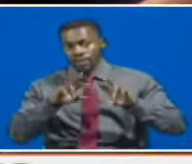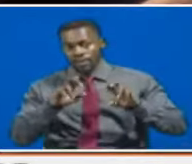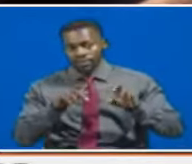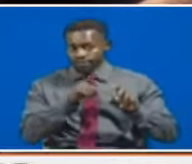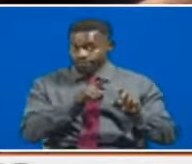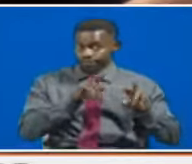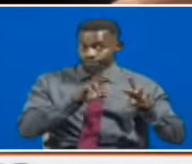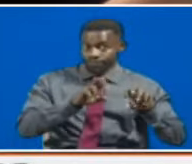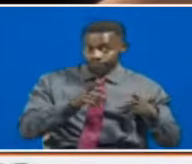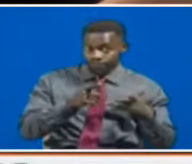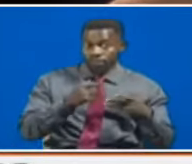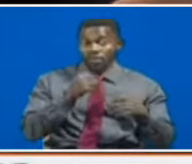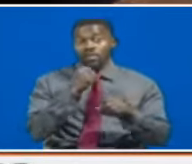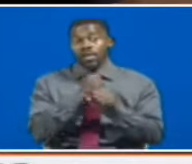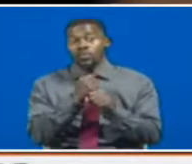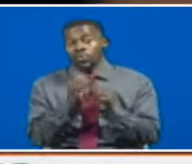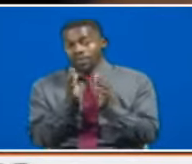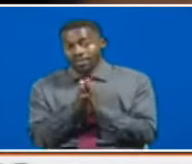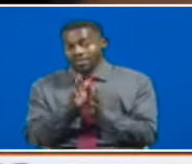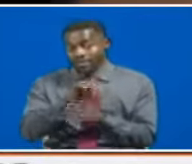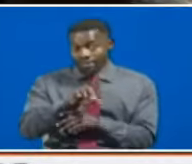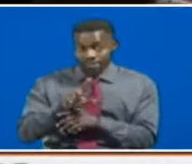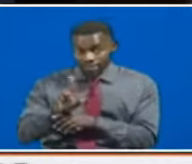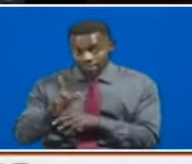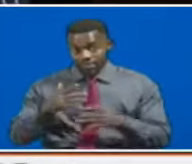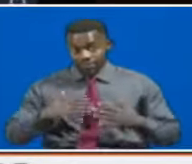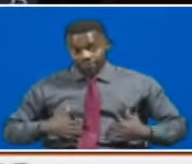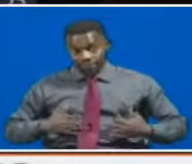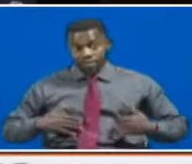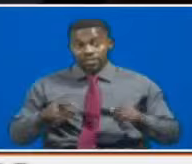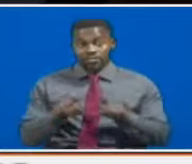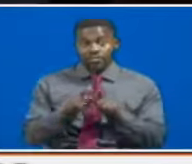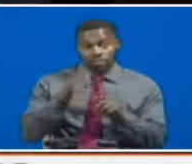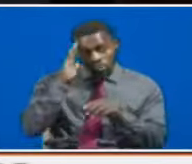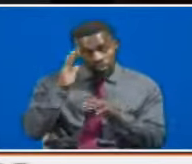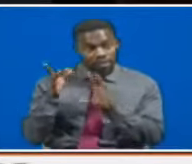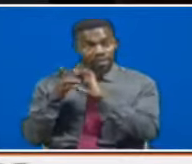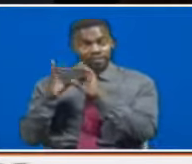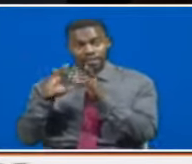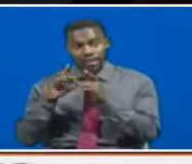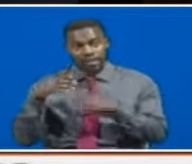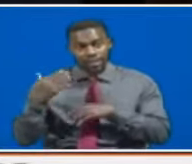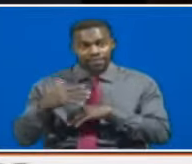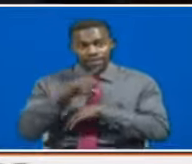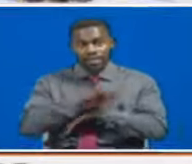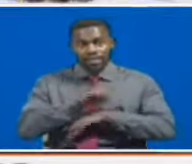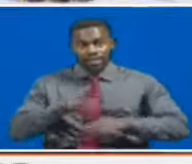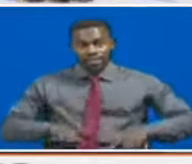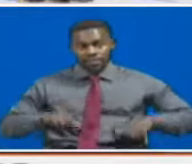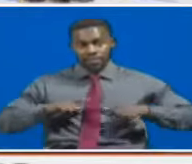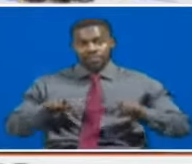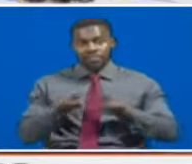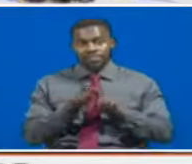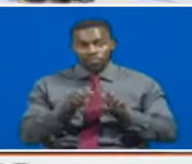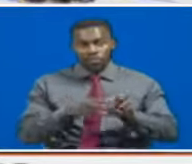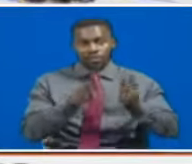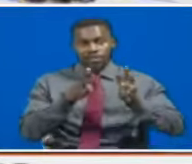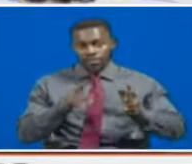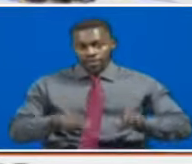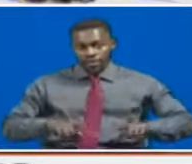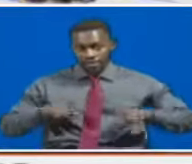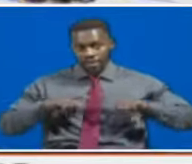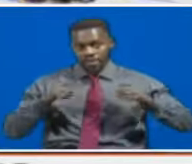will be conducted by engaging refugees and academia to examine their culture, daily life, and their way of living to help identify and